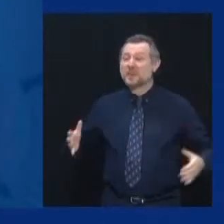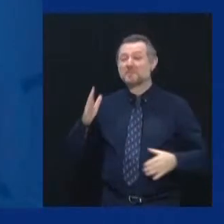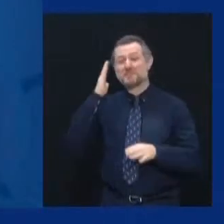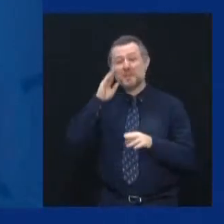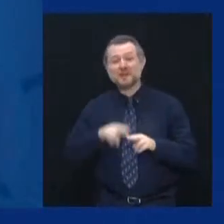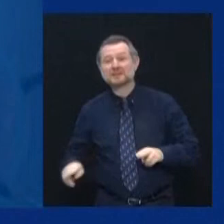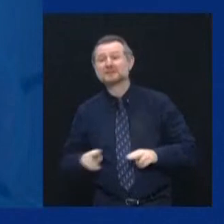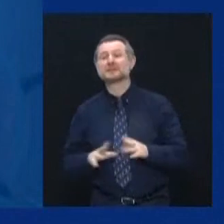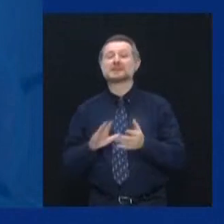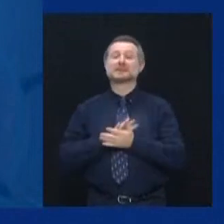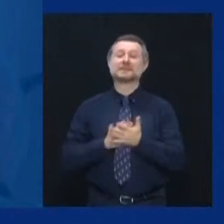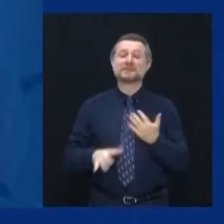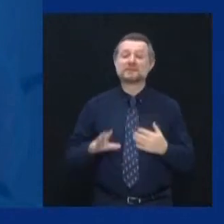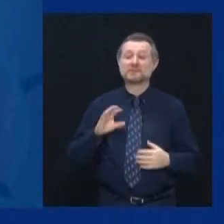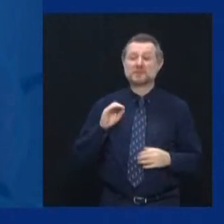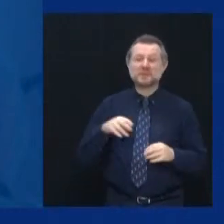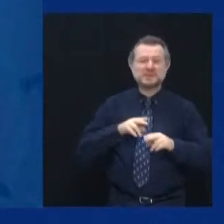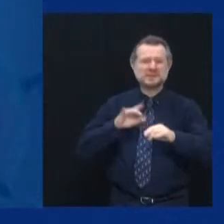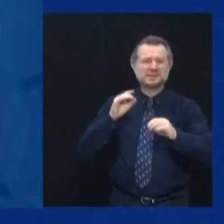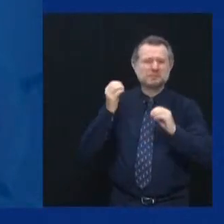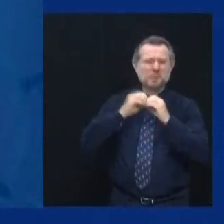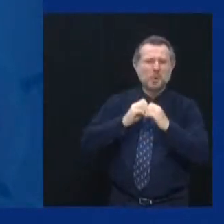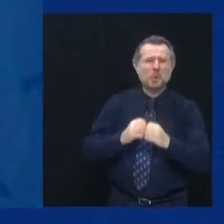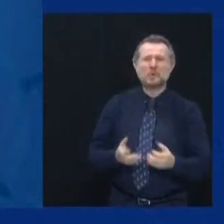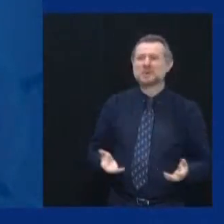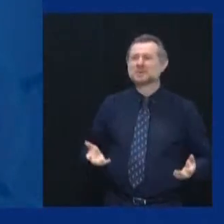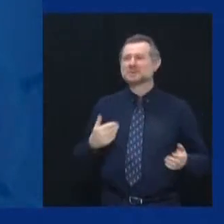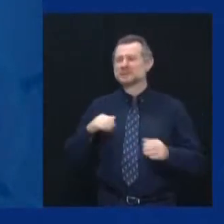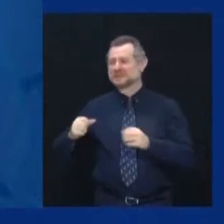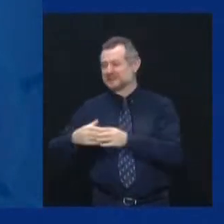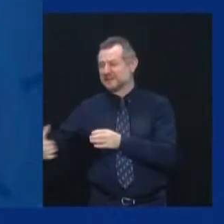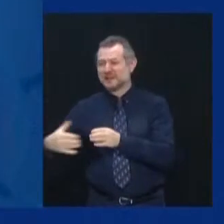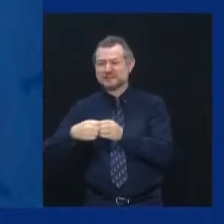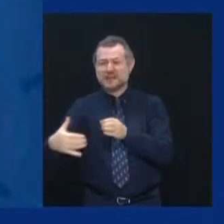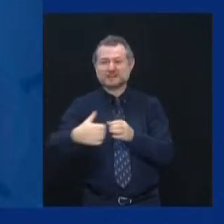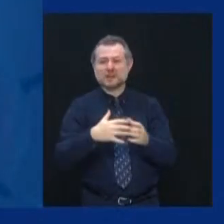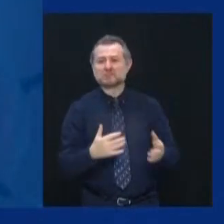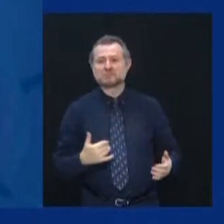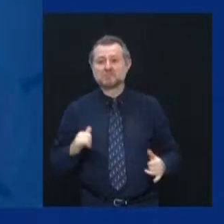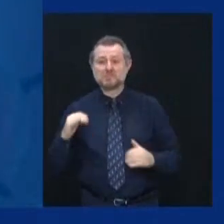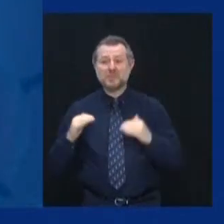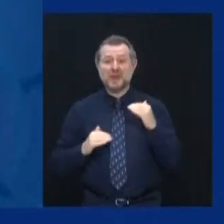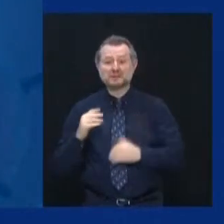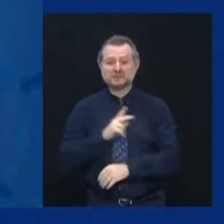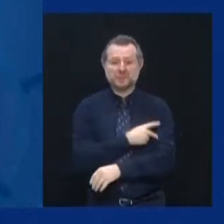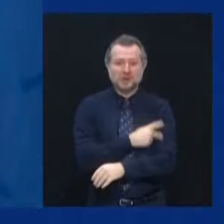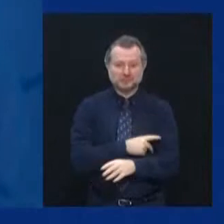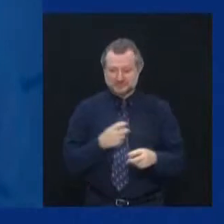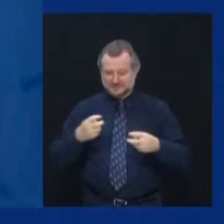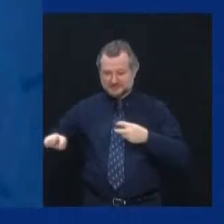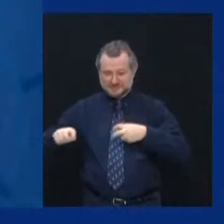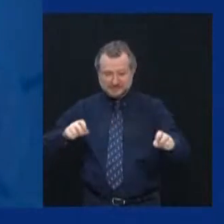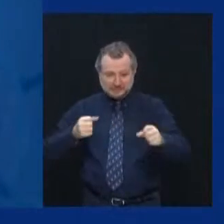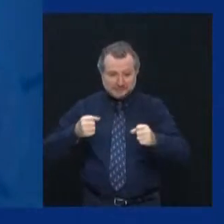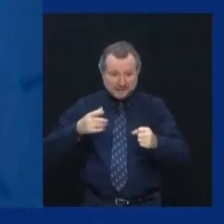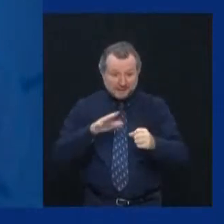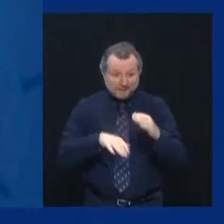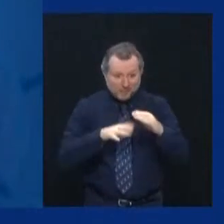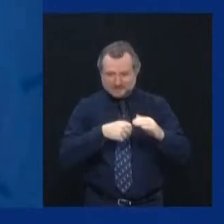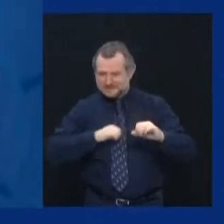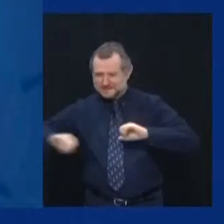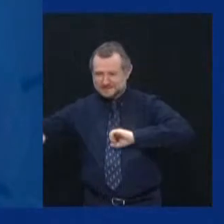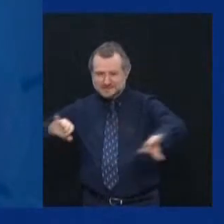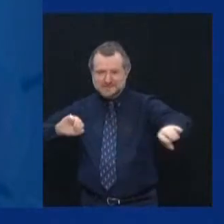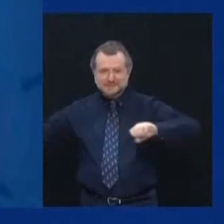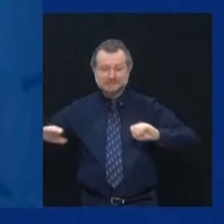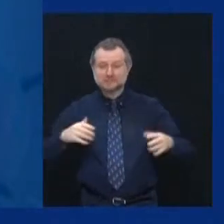Adding 50% hospital beds, we're balancing patient load, we're finding